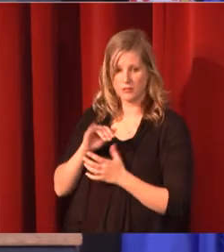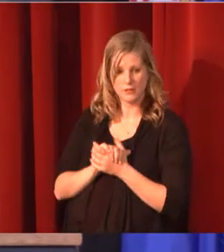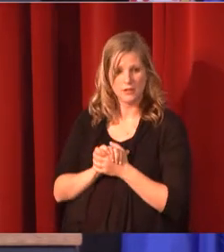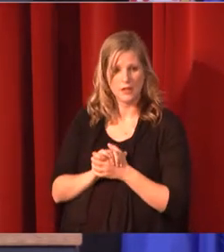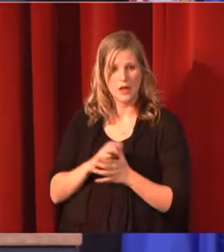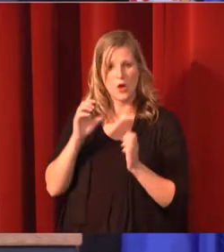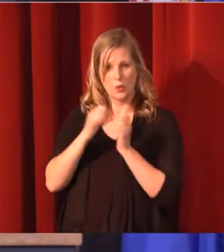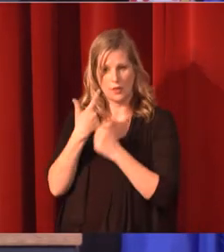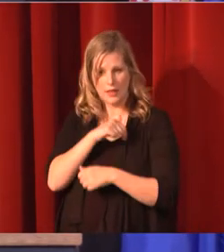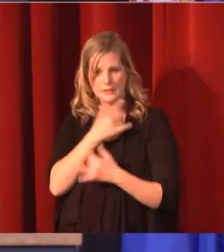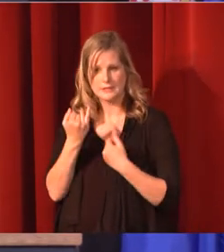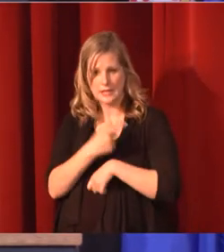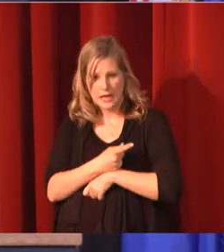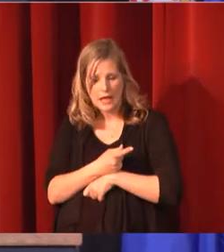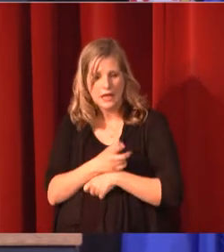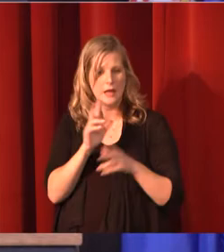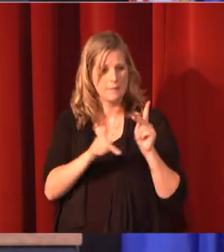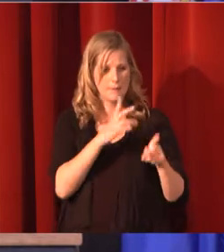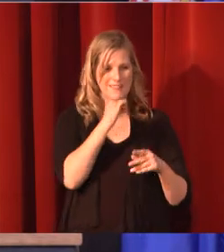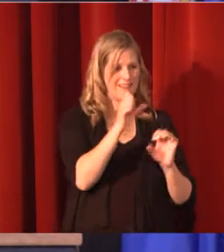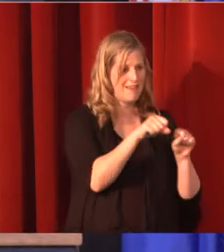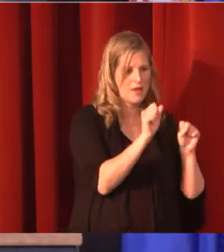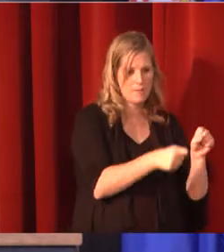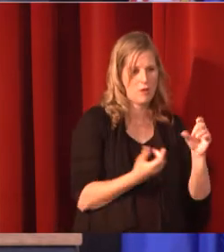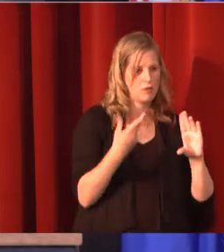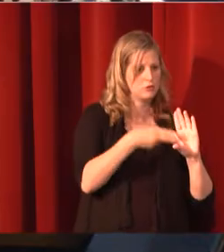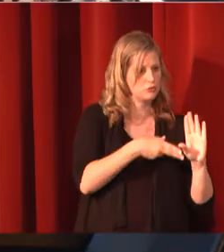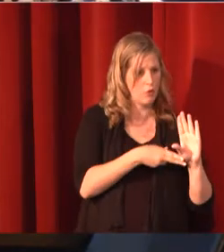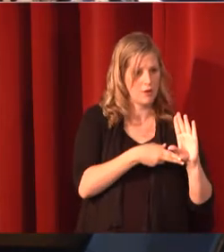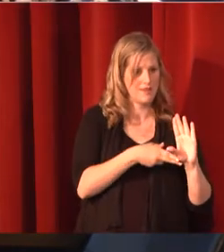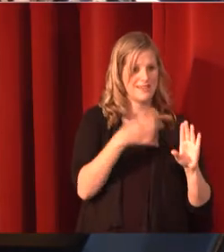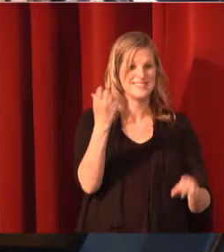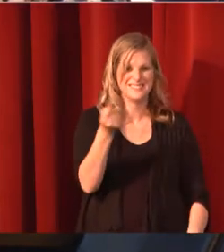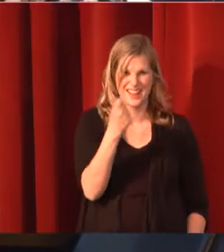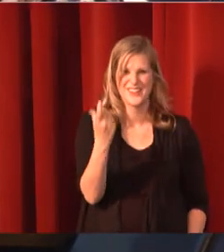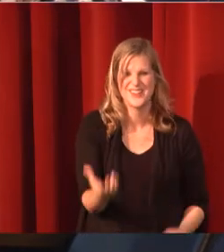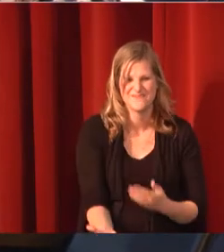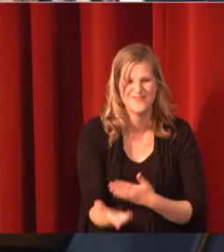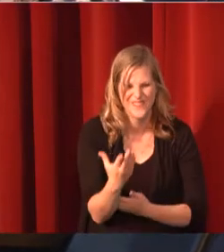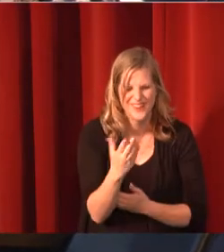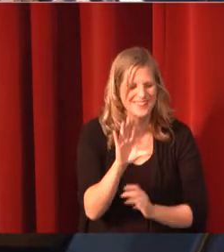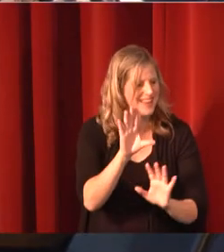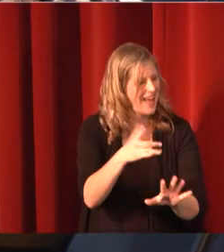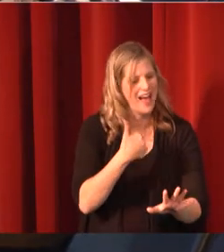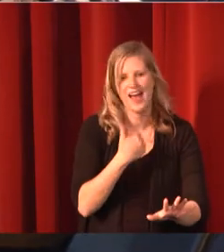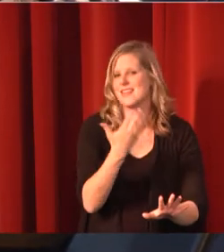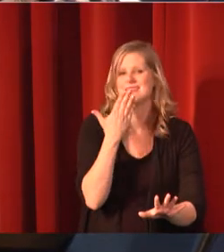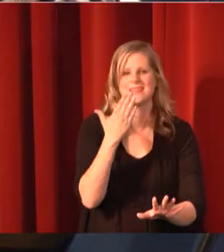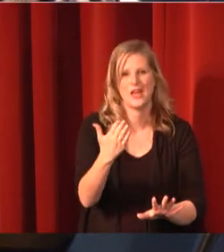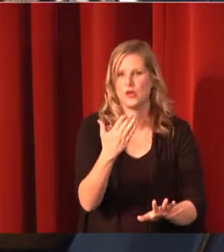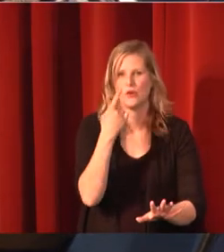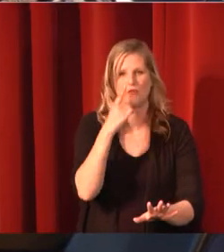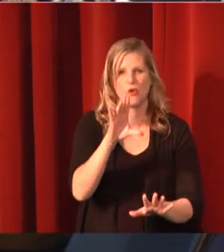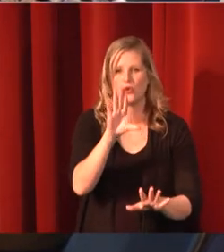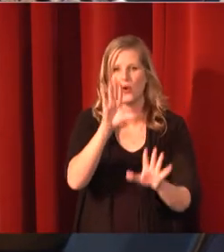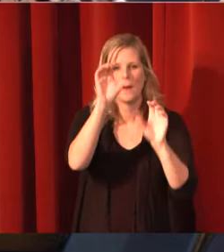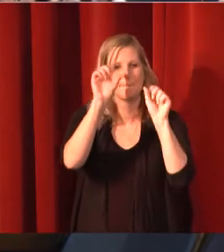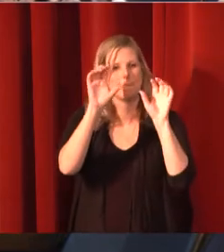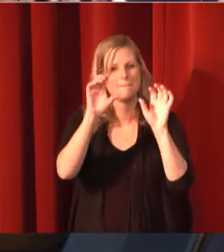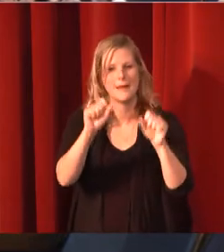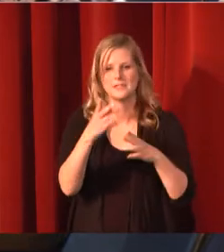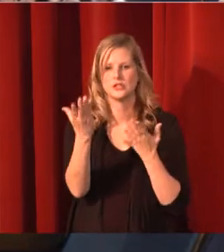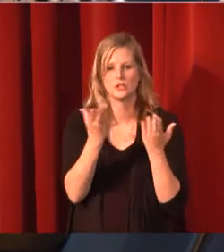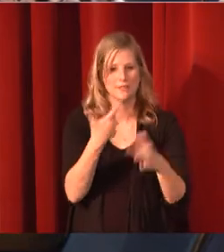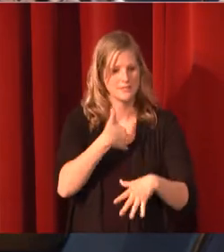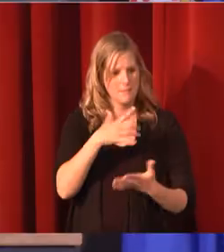are with us today and those who are unable to join us on a Saturday morning I thank you for your incredible service I